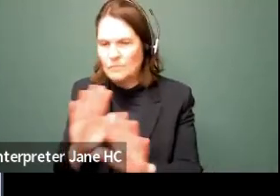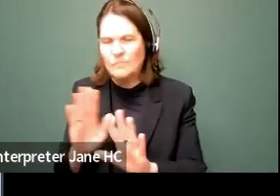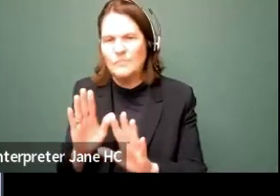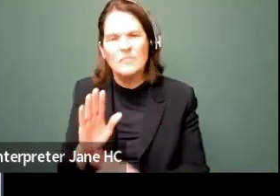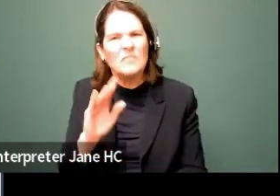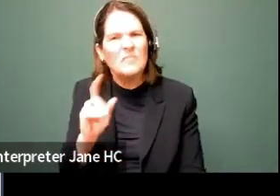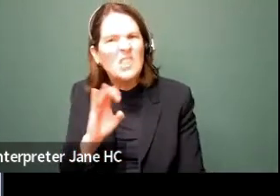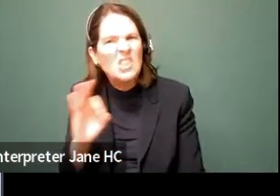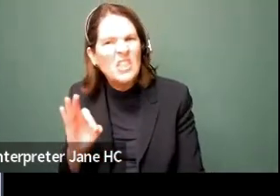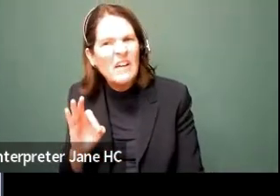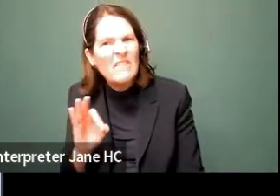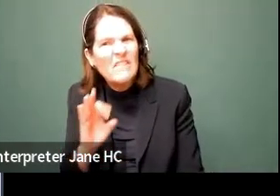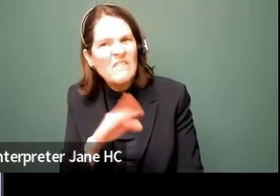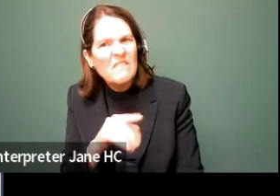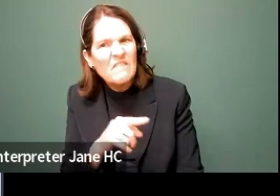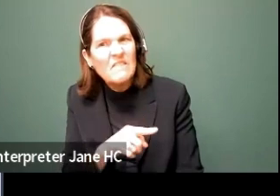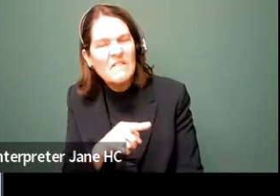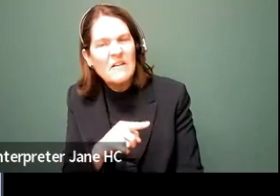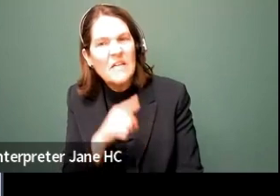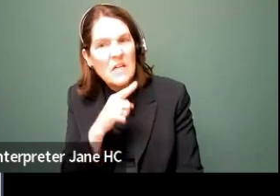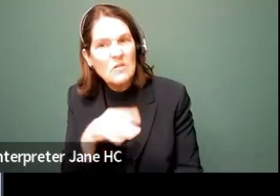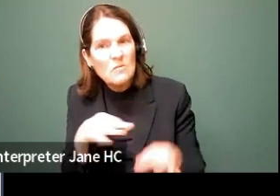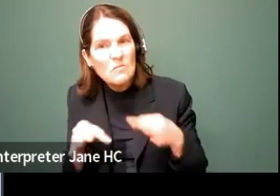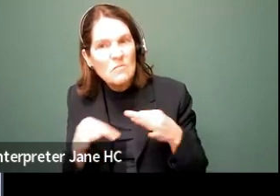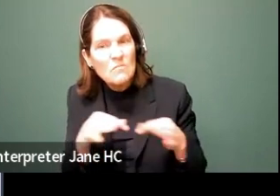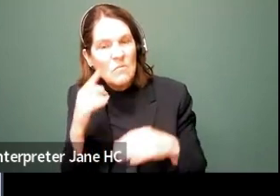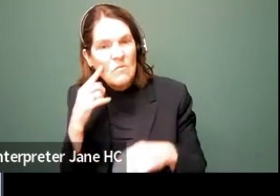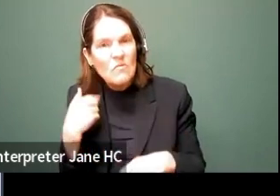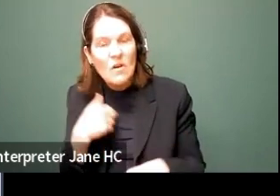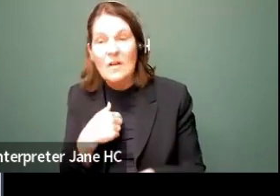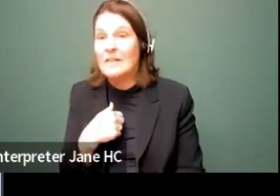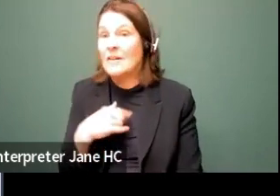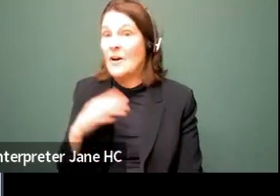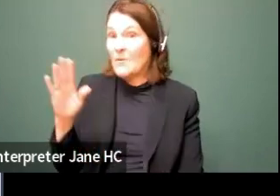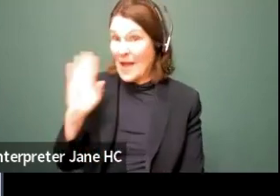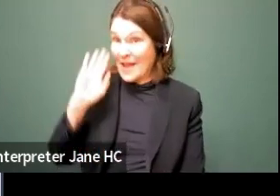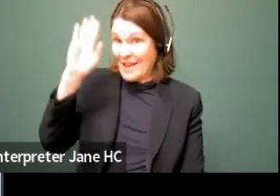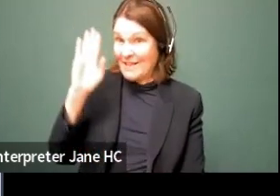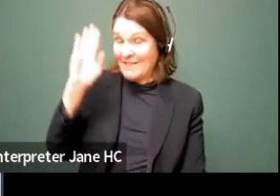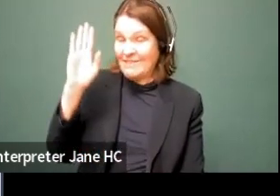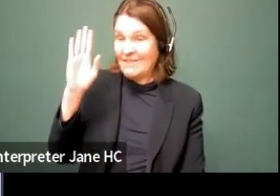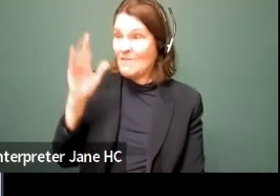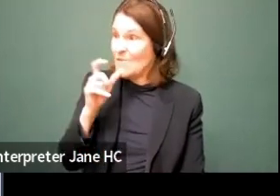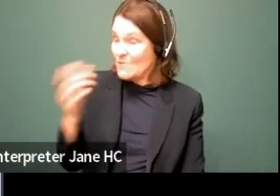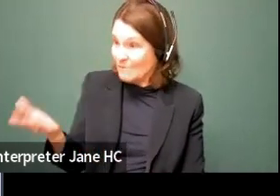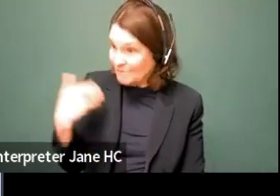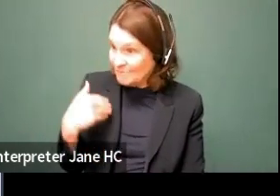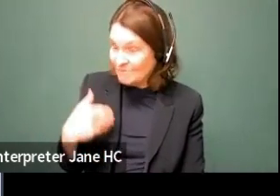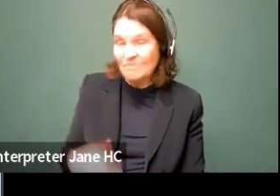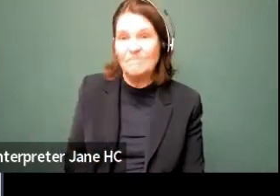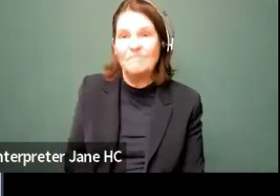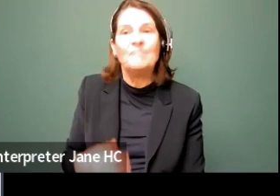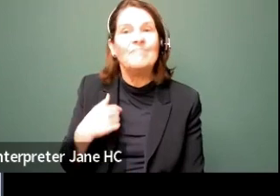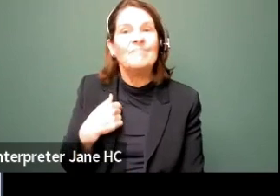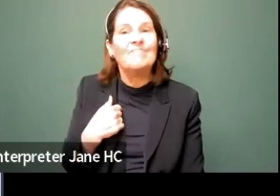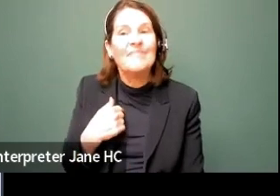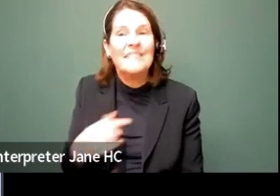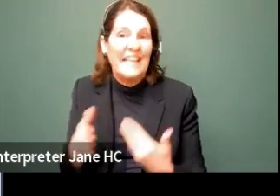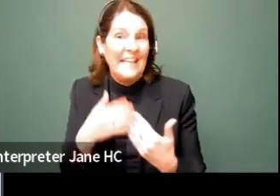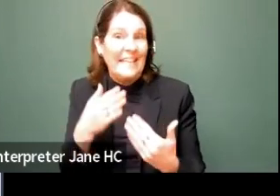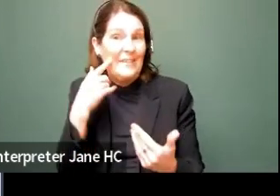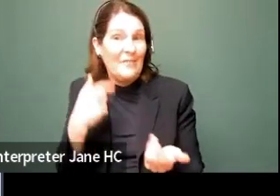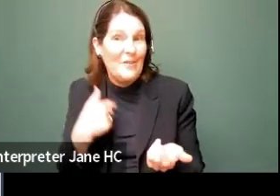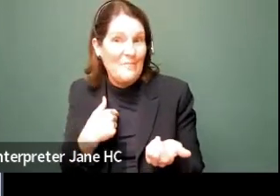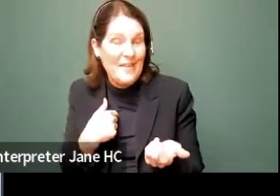be able to define what Ryan, a I House can actually jump resolution. in if you like. Oh, sure, that'd be fine. This is actually an easy one